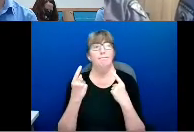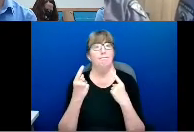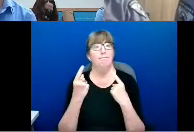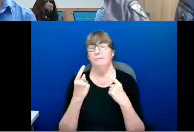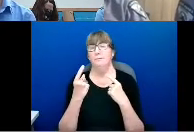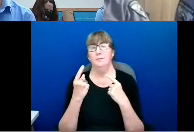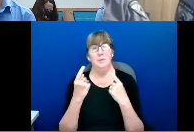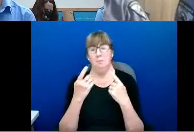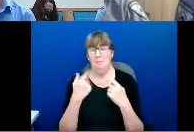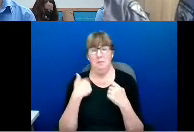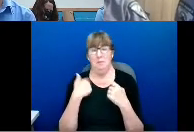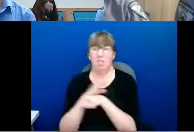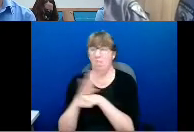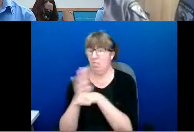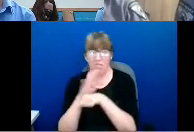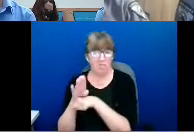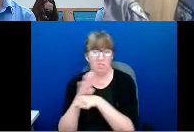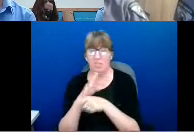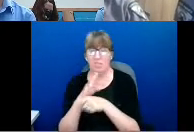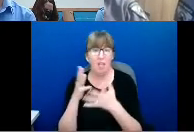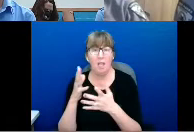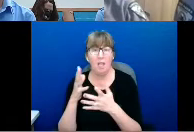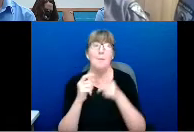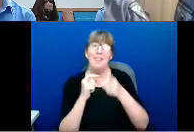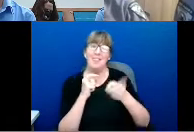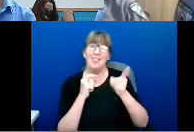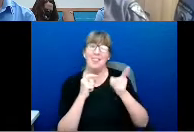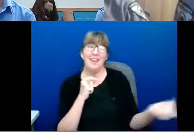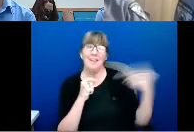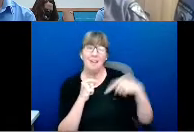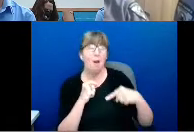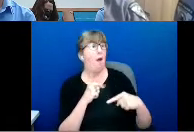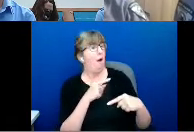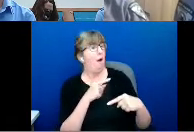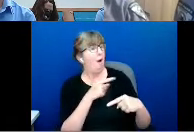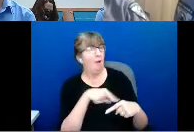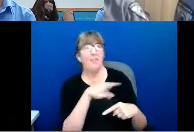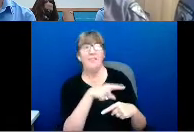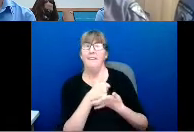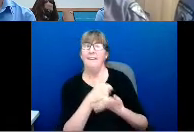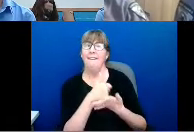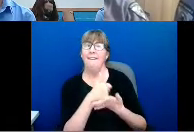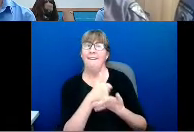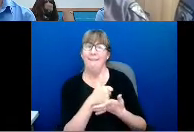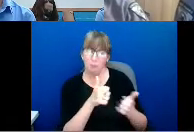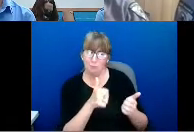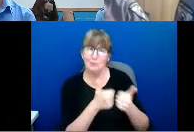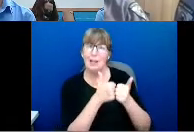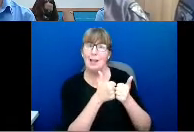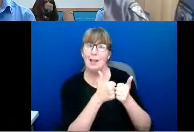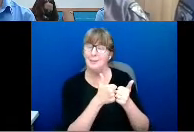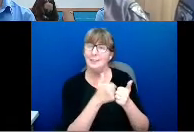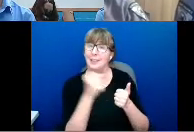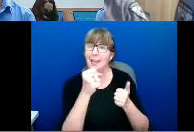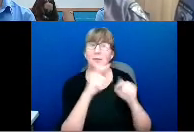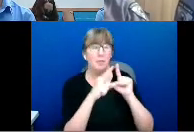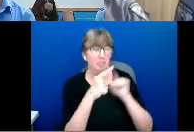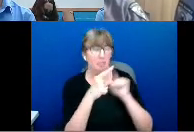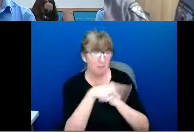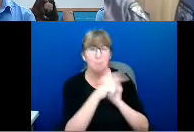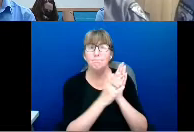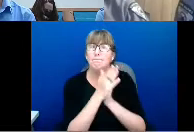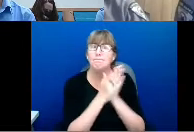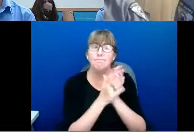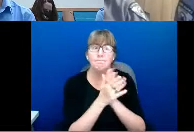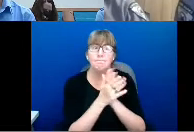And with the crew helping us with that and challenging them a little bit, they were able to do